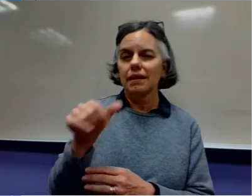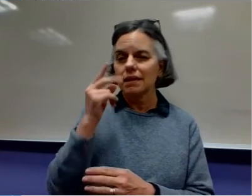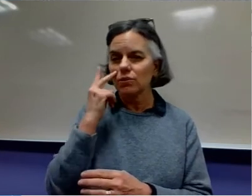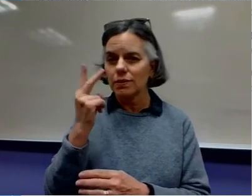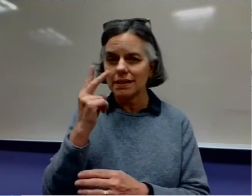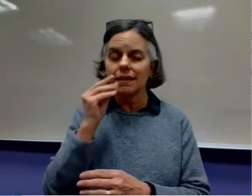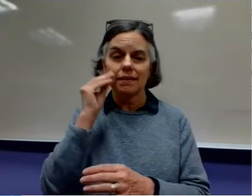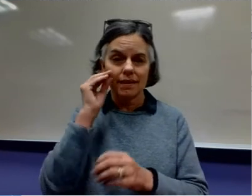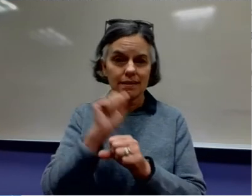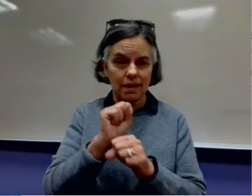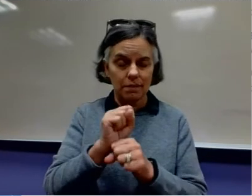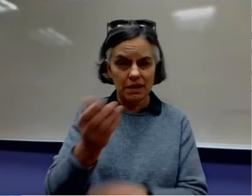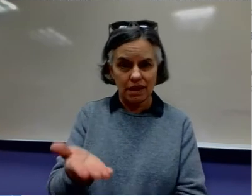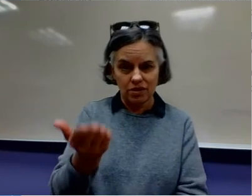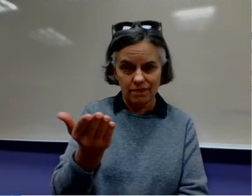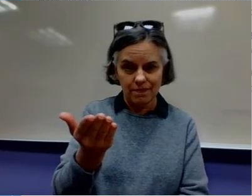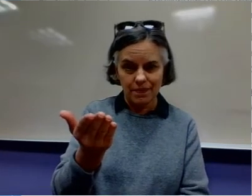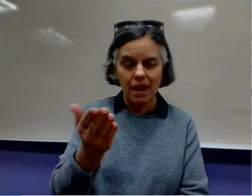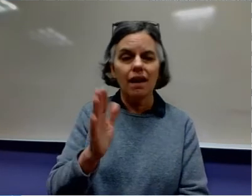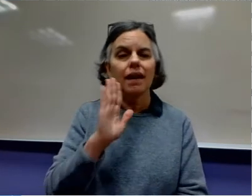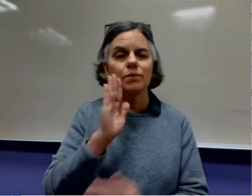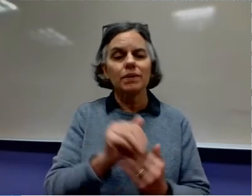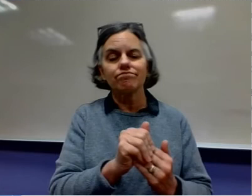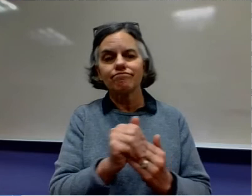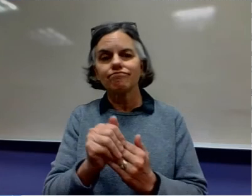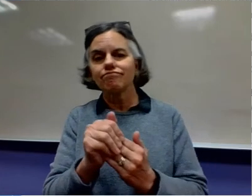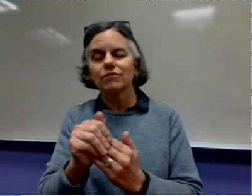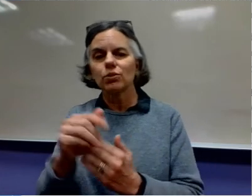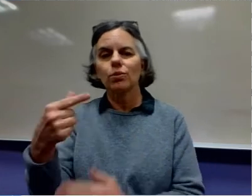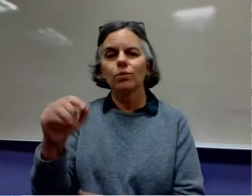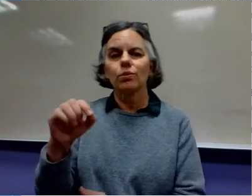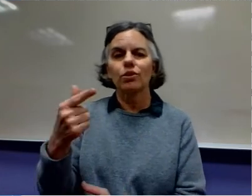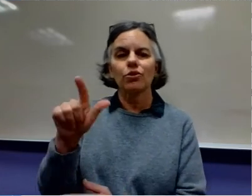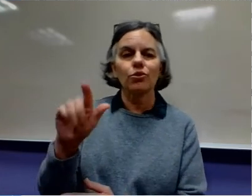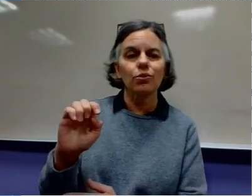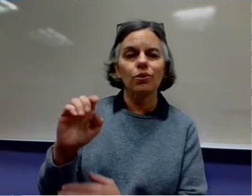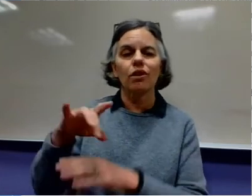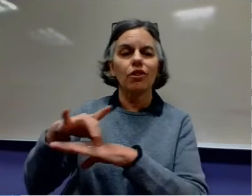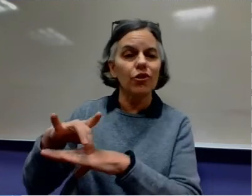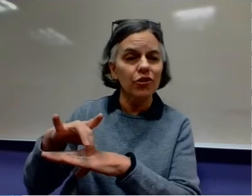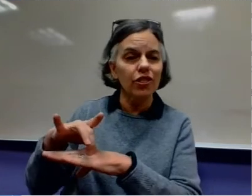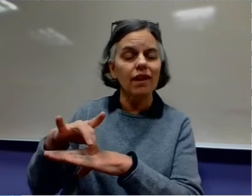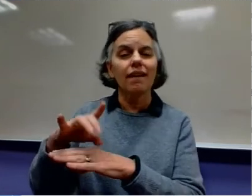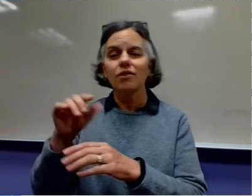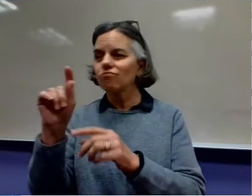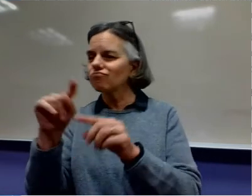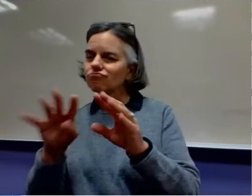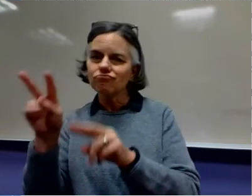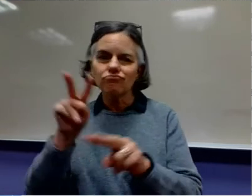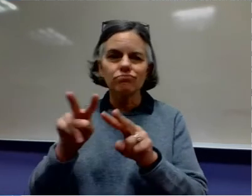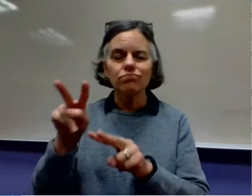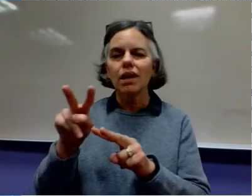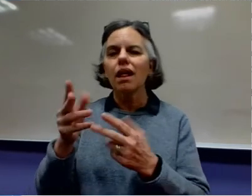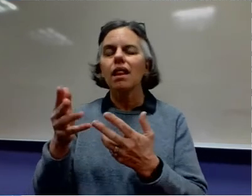to see the assignment here, and it'll take you to Google Earth, and you get to click around in Google Earth and learn